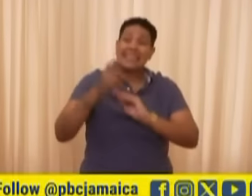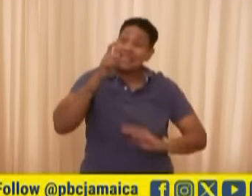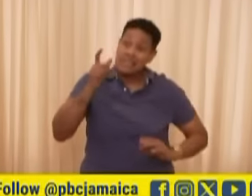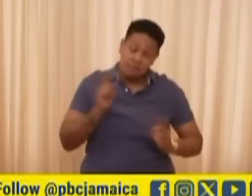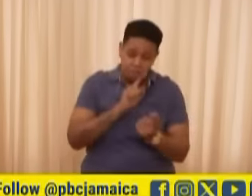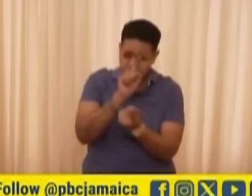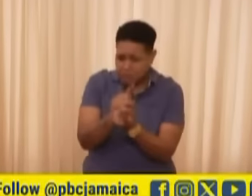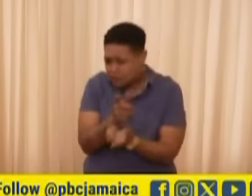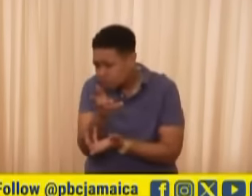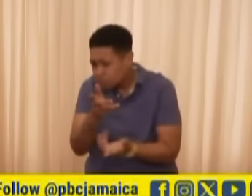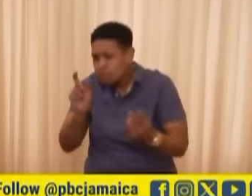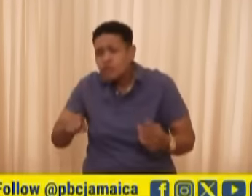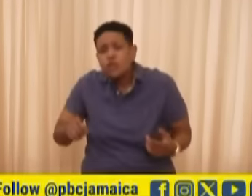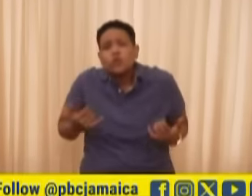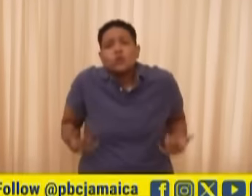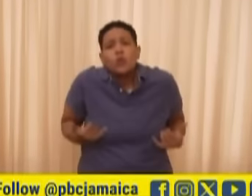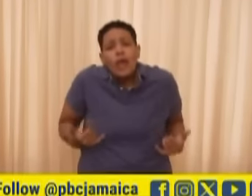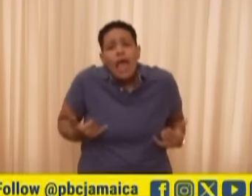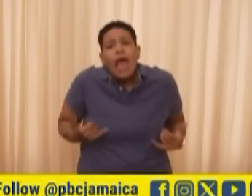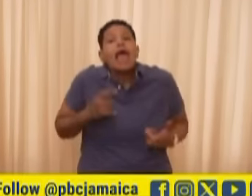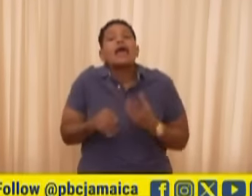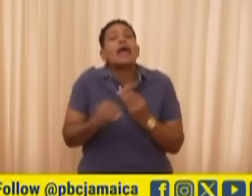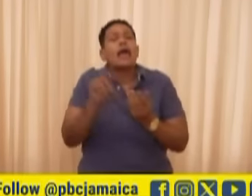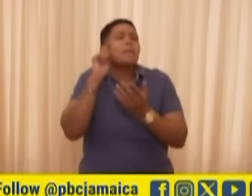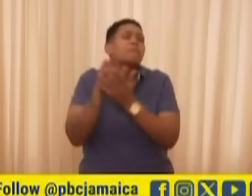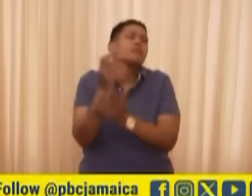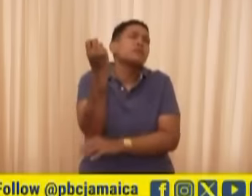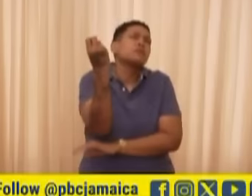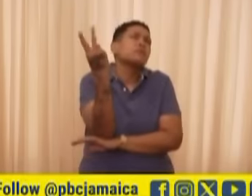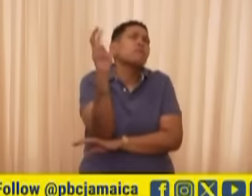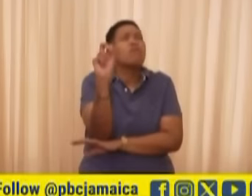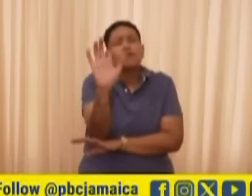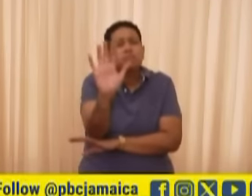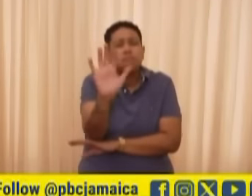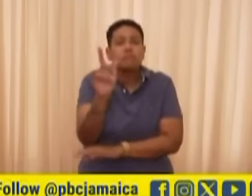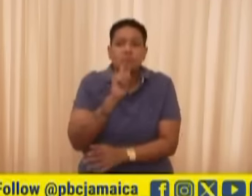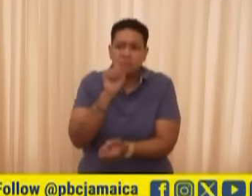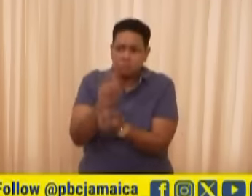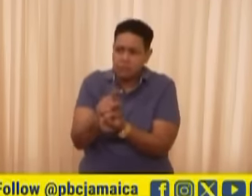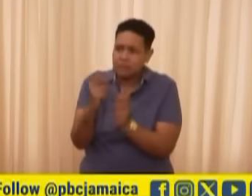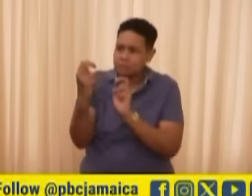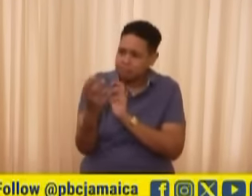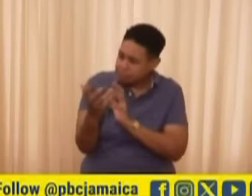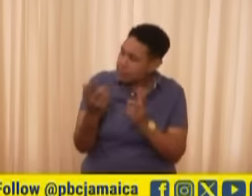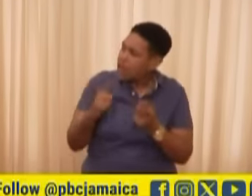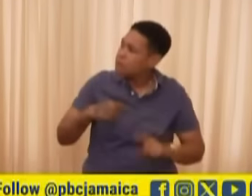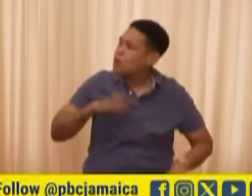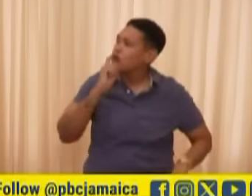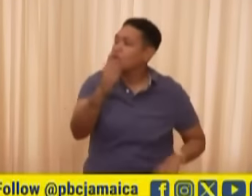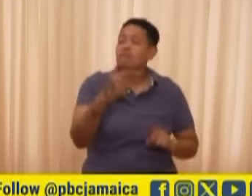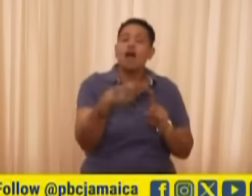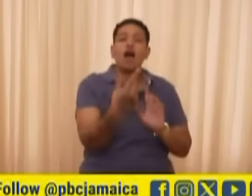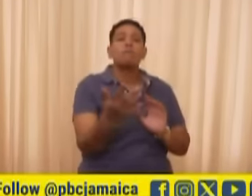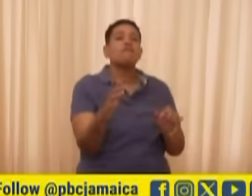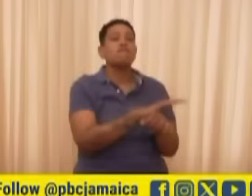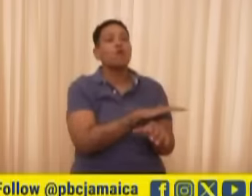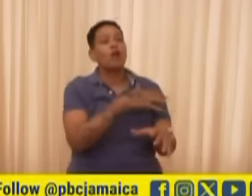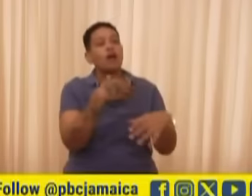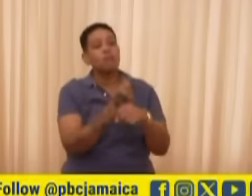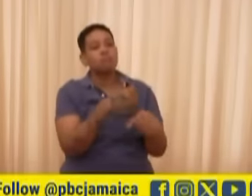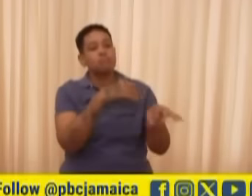meet today at, I believe, 12:30, and I will give the opposition a full